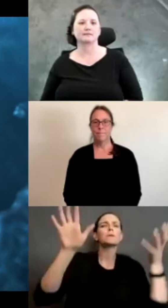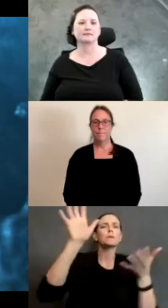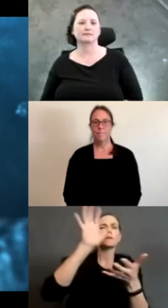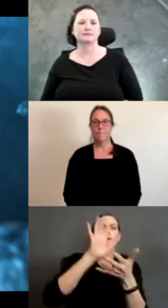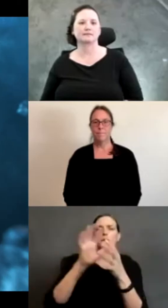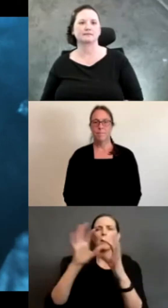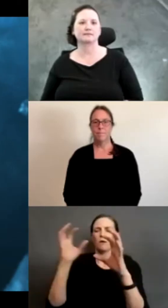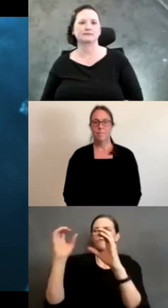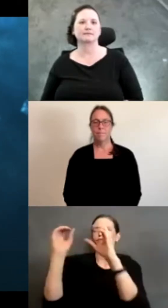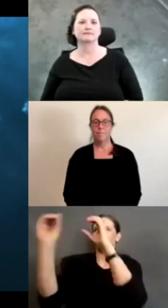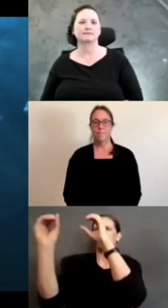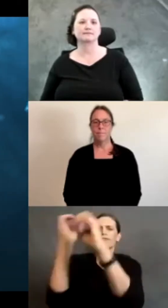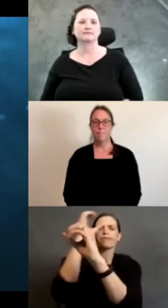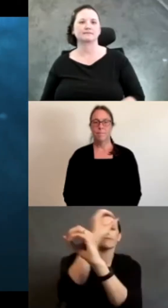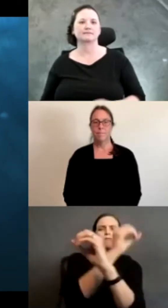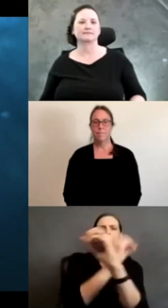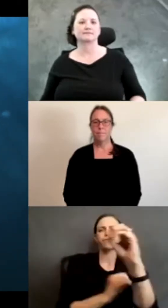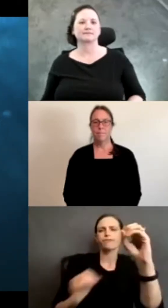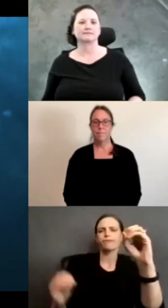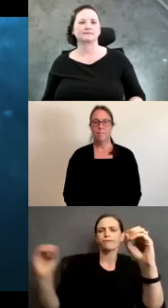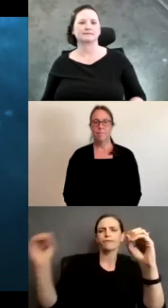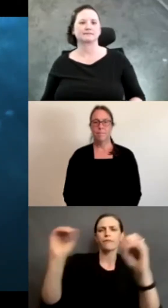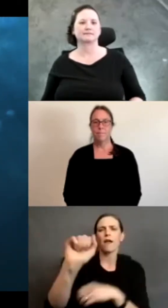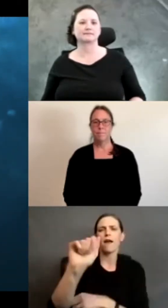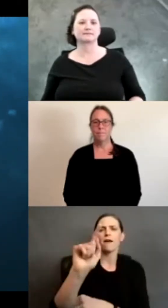An asteroid field.